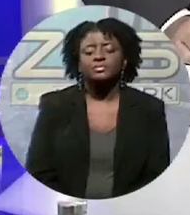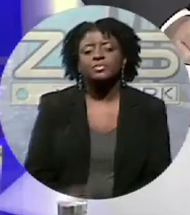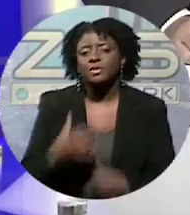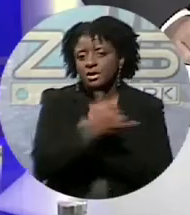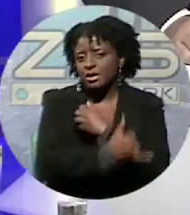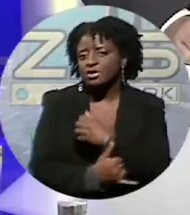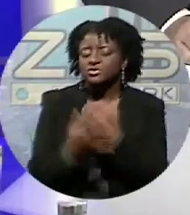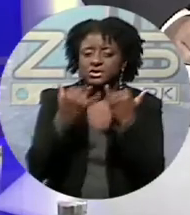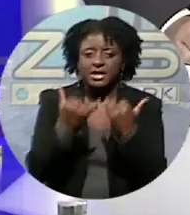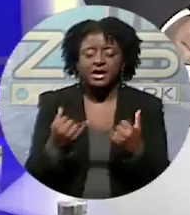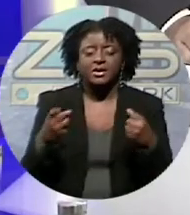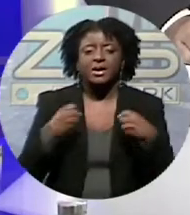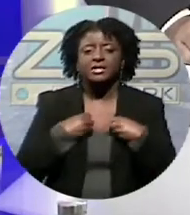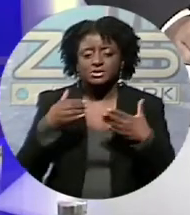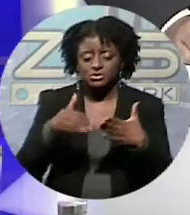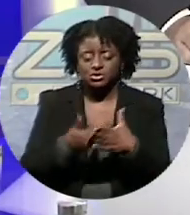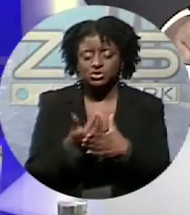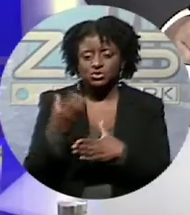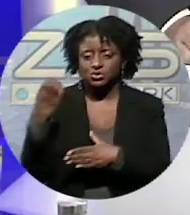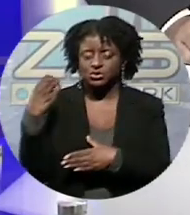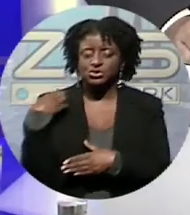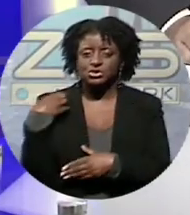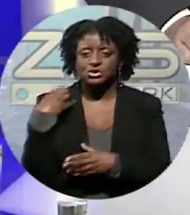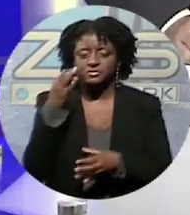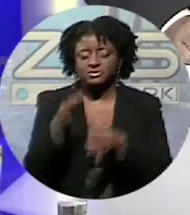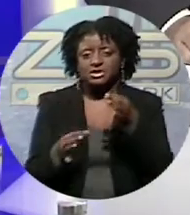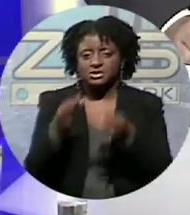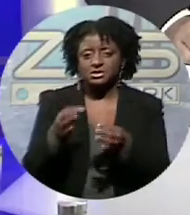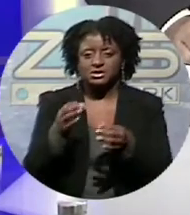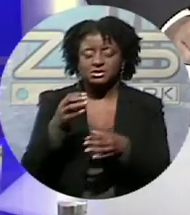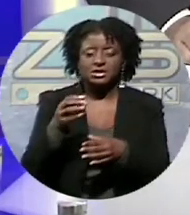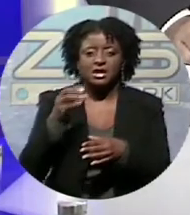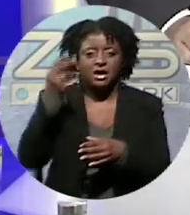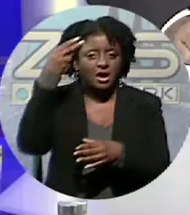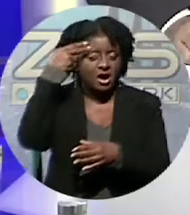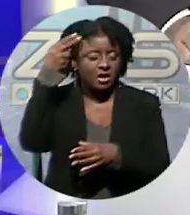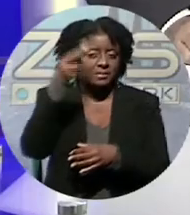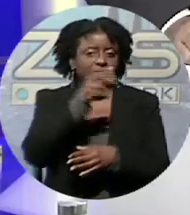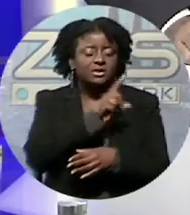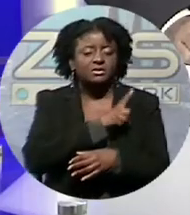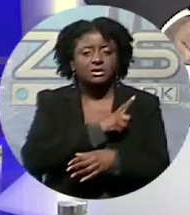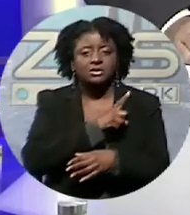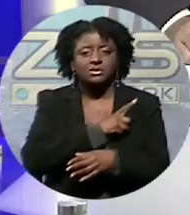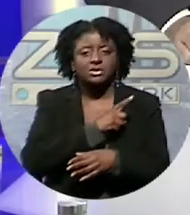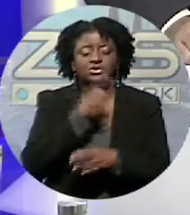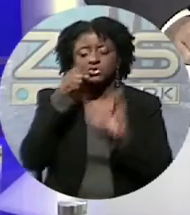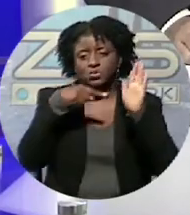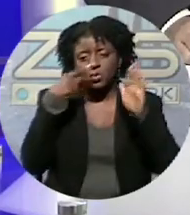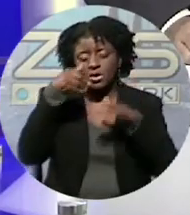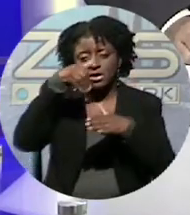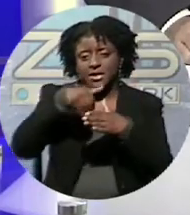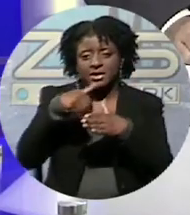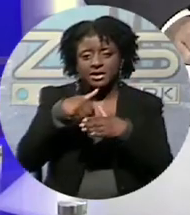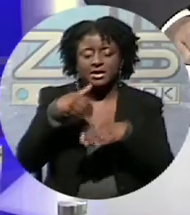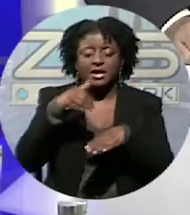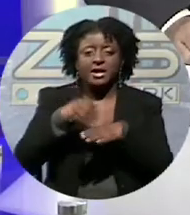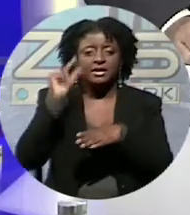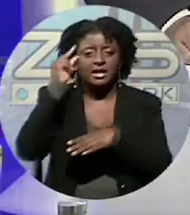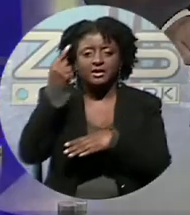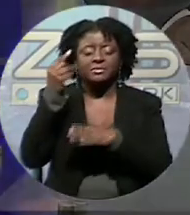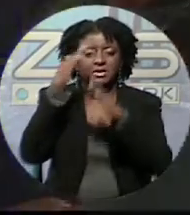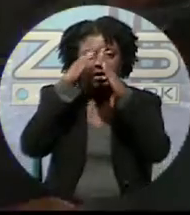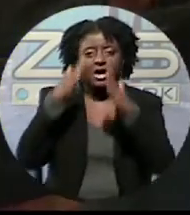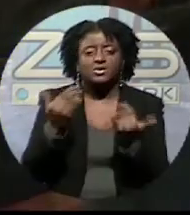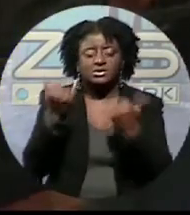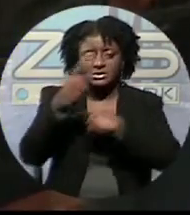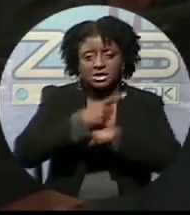The country now has a new Chief Justice. Justice Hartman Longley was sworn in as Chief Justice during a brief ceremony at Government House today. He